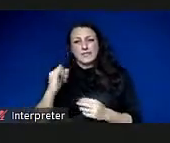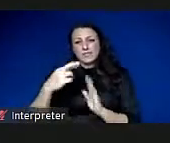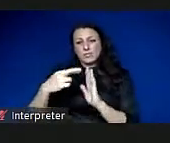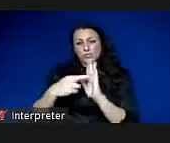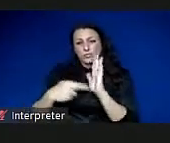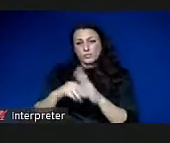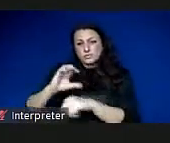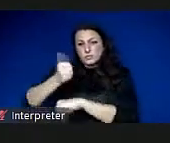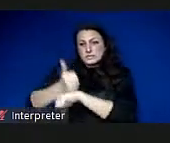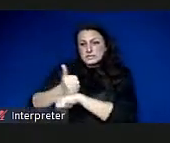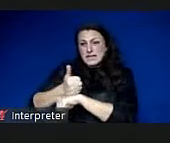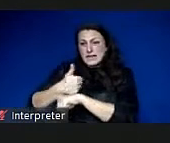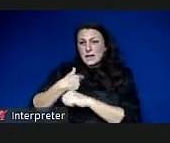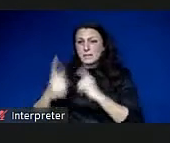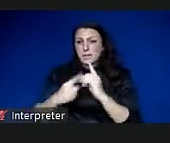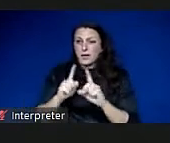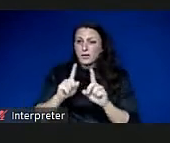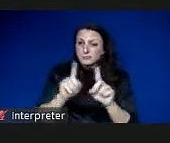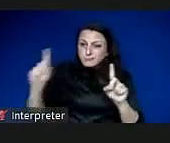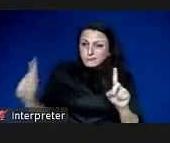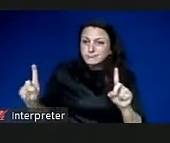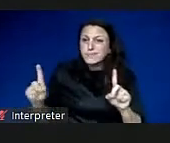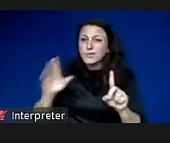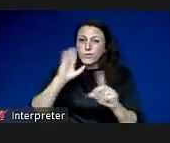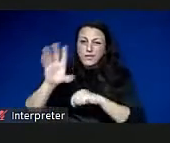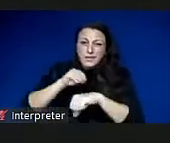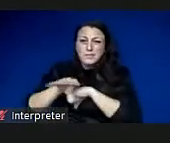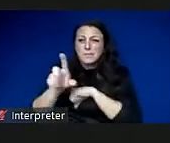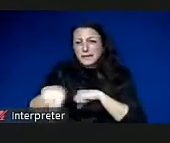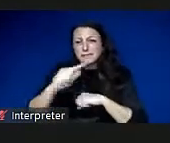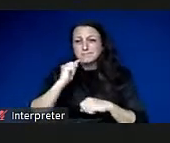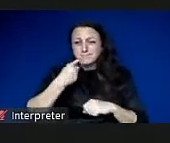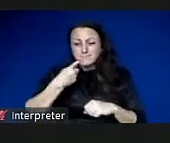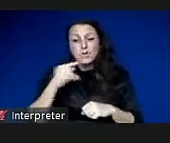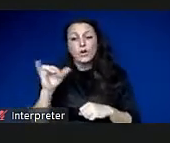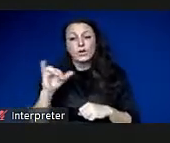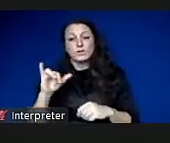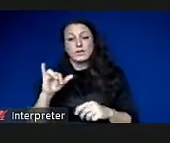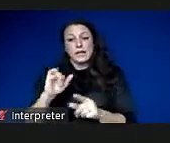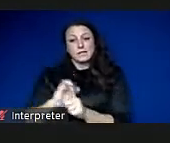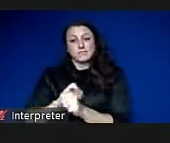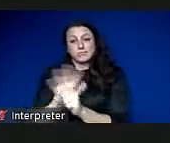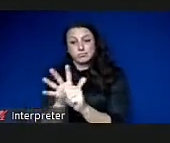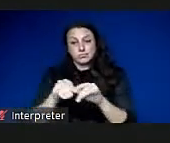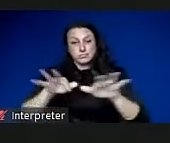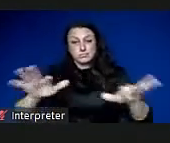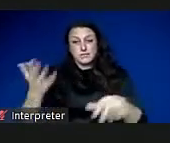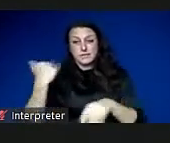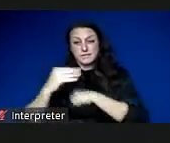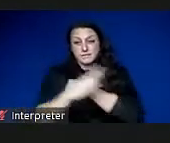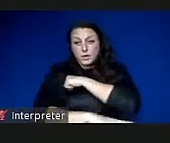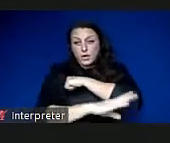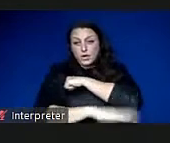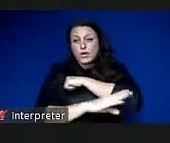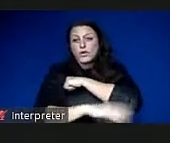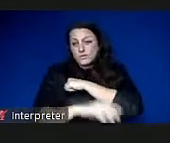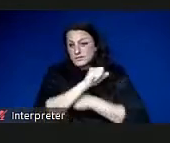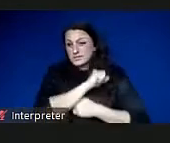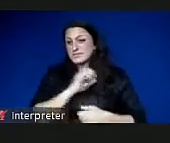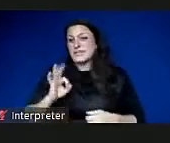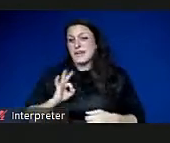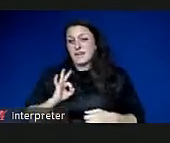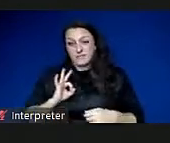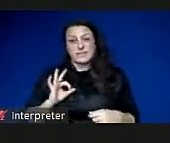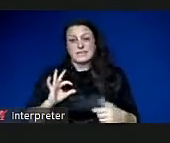for them. Of course, as the cases began increasing in the fall, staffing became one of our greatest challenges in the third wave,